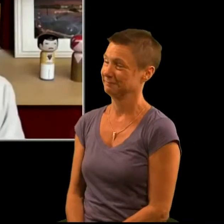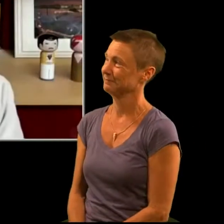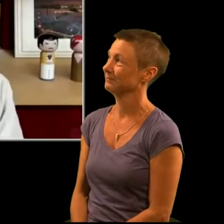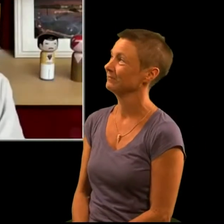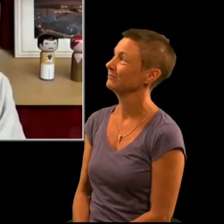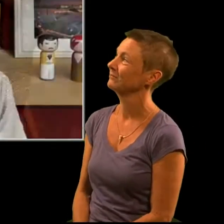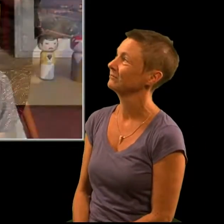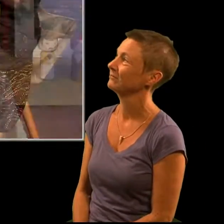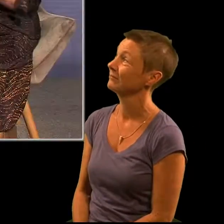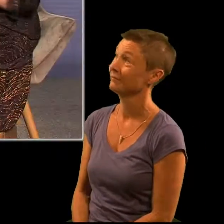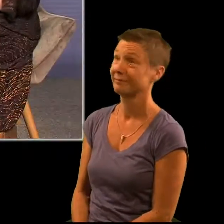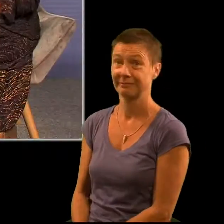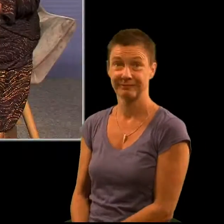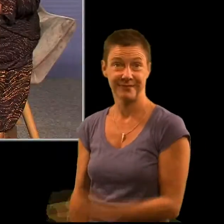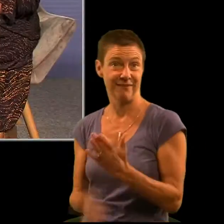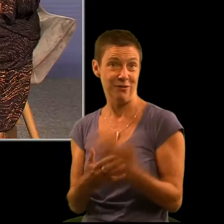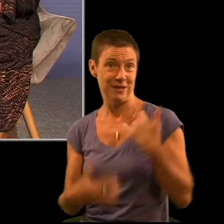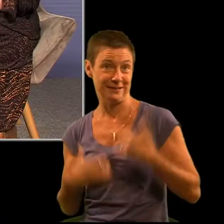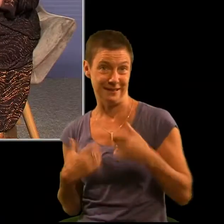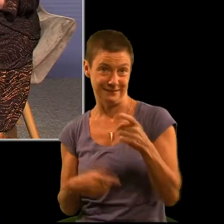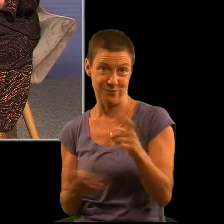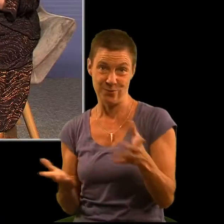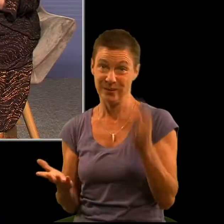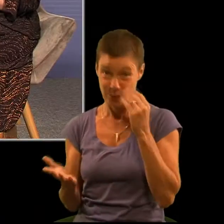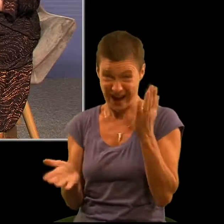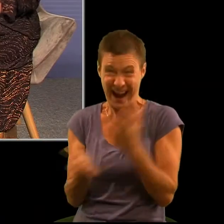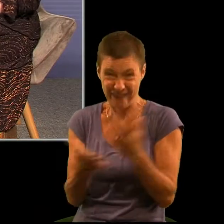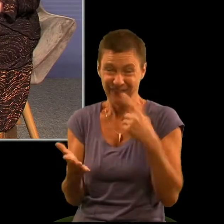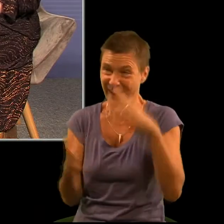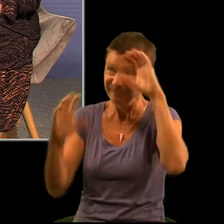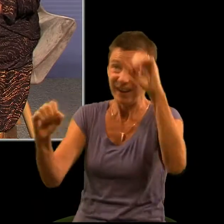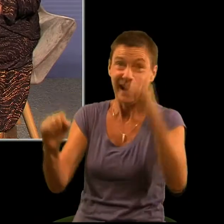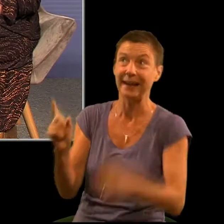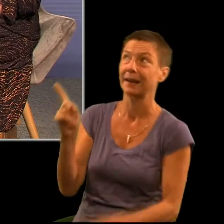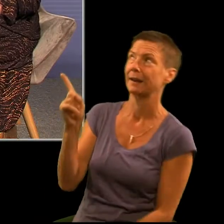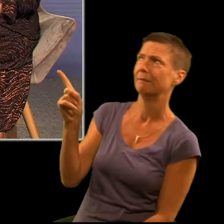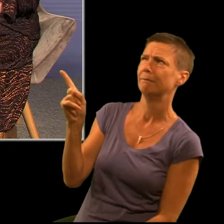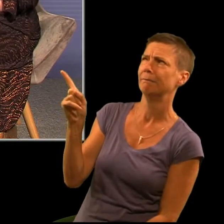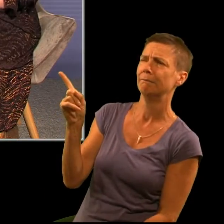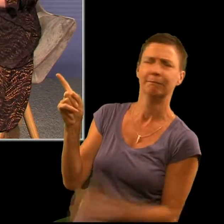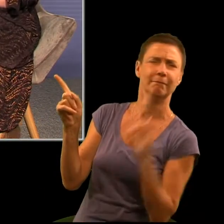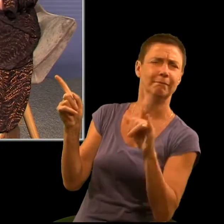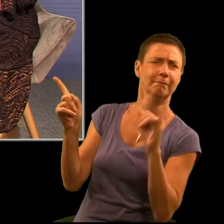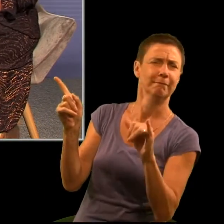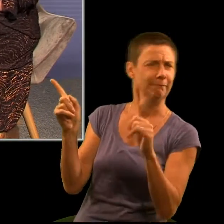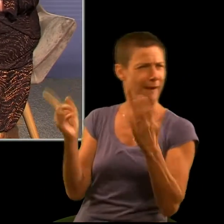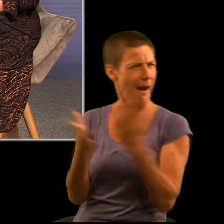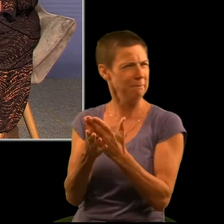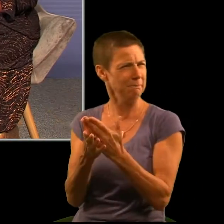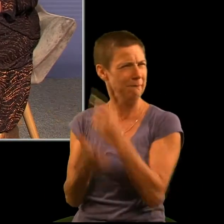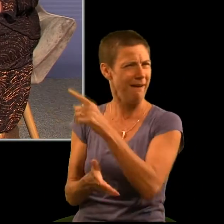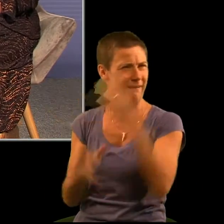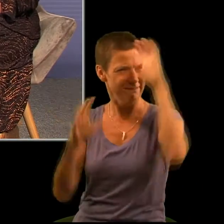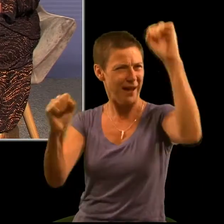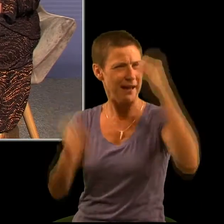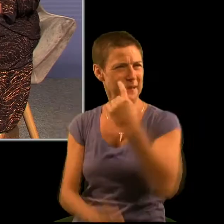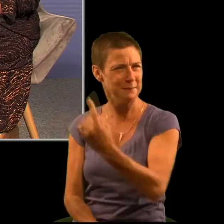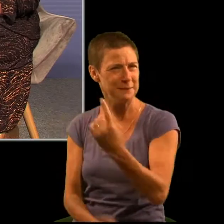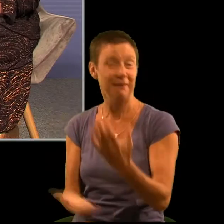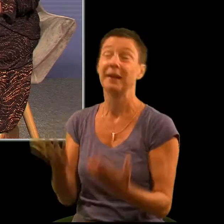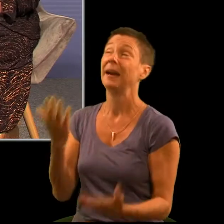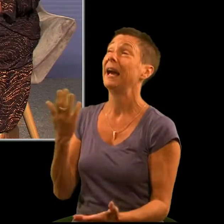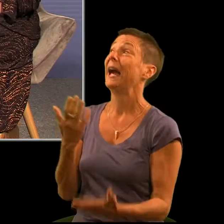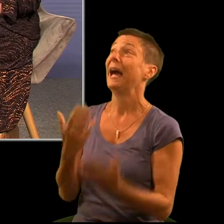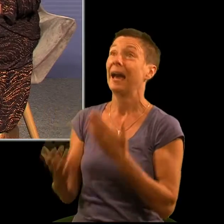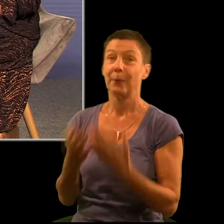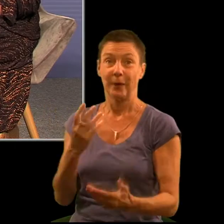Well, that's very exciting for anybody listening. We have an actual Viking with us, or do we? I have my doubts. We do, though.